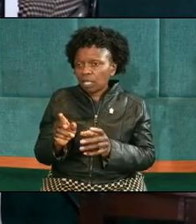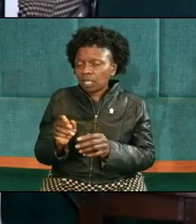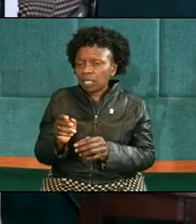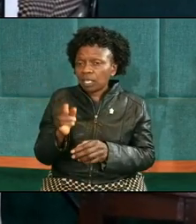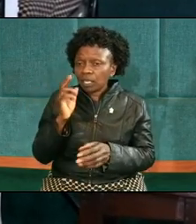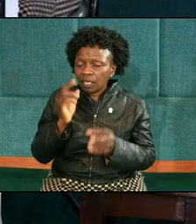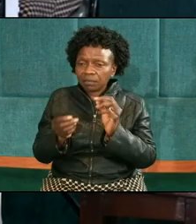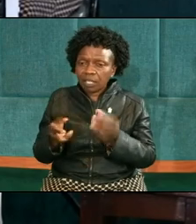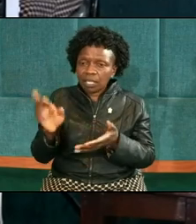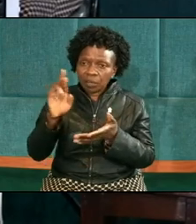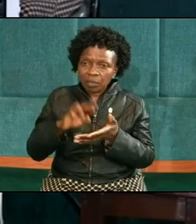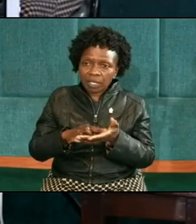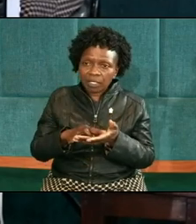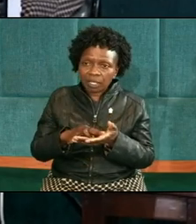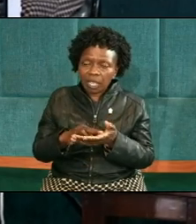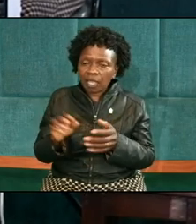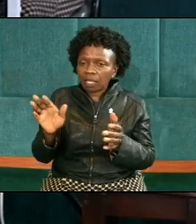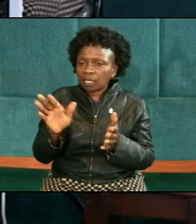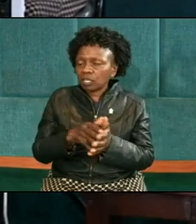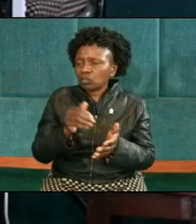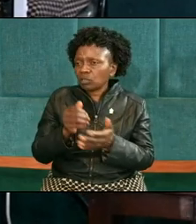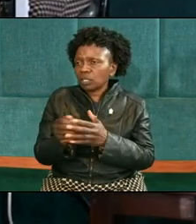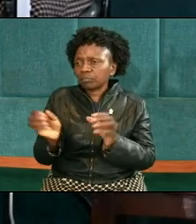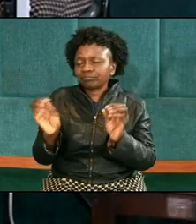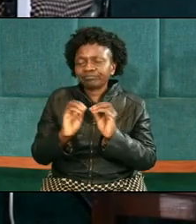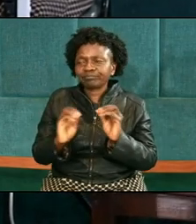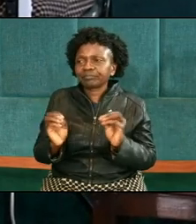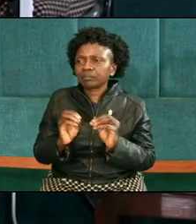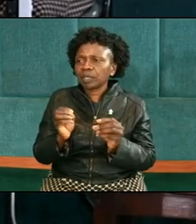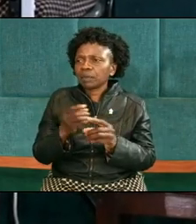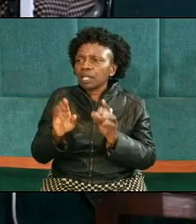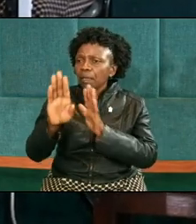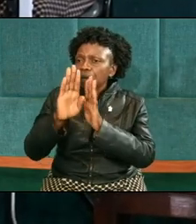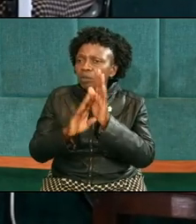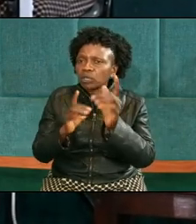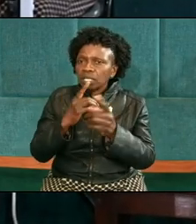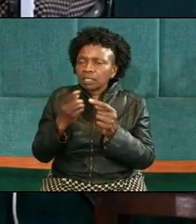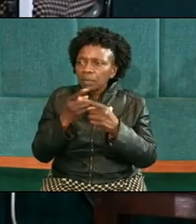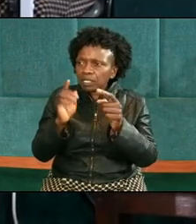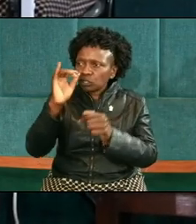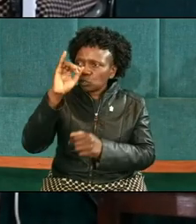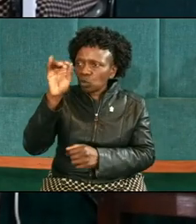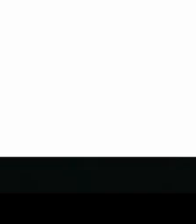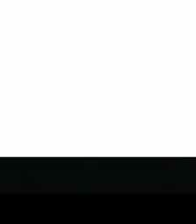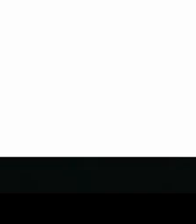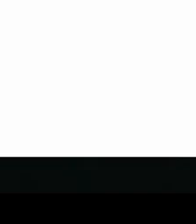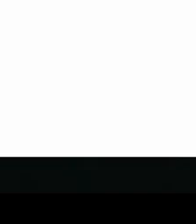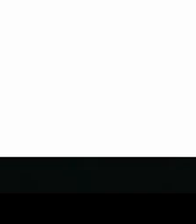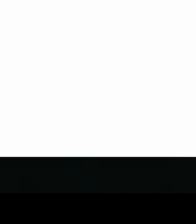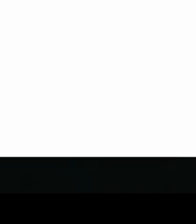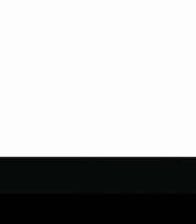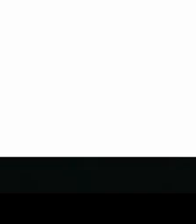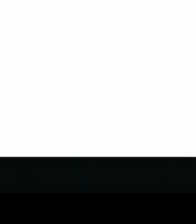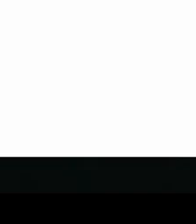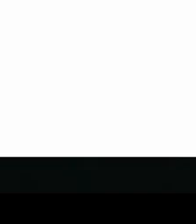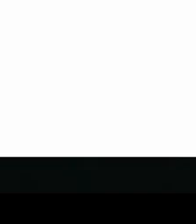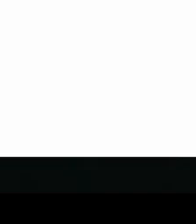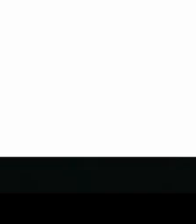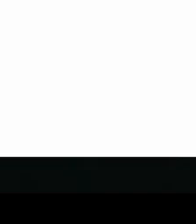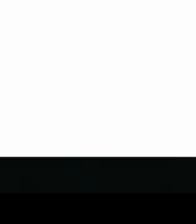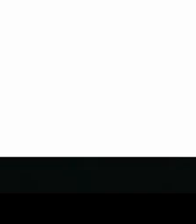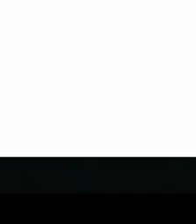repent, I will not destroy them anymore. And the Bible says, but to Jonah, that